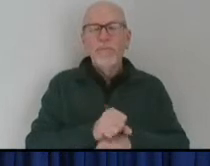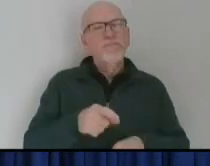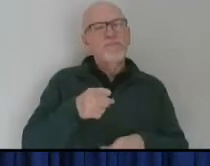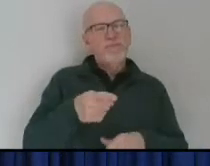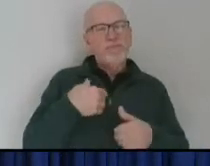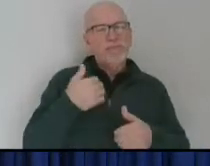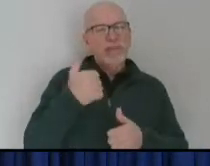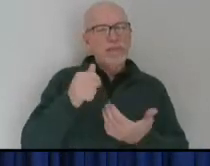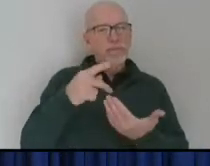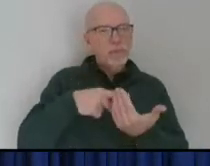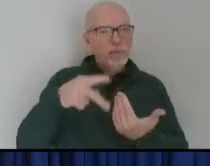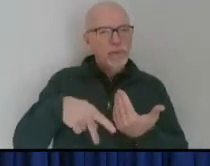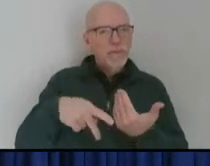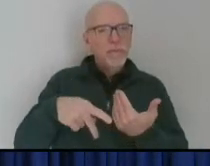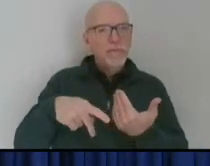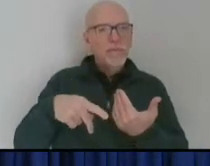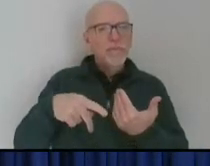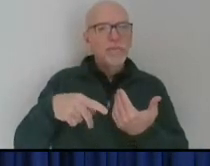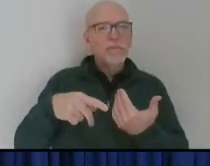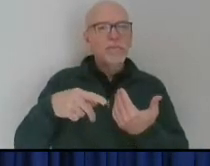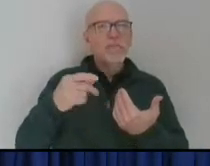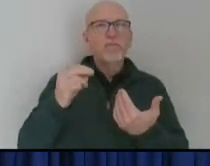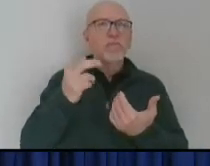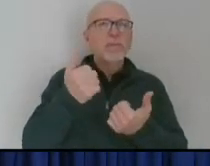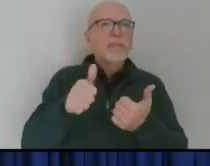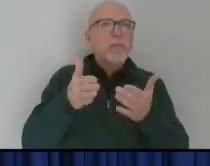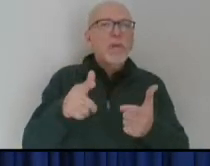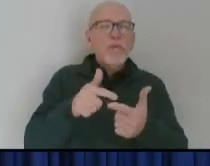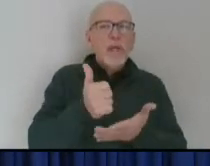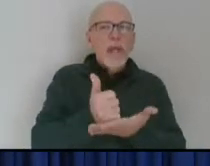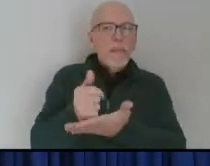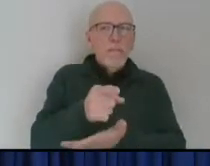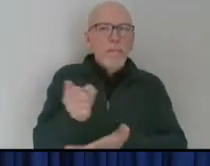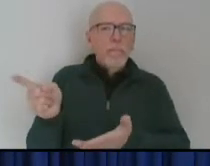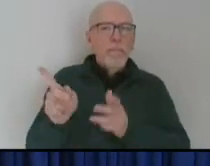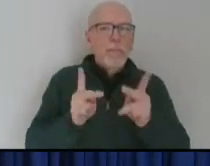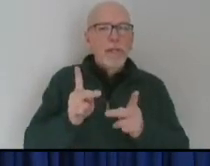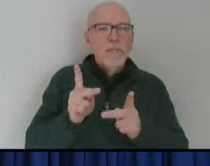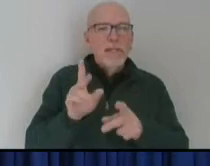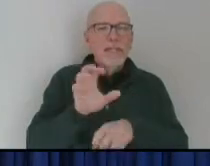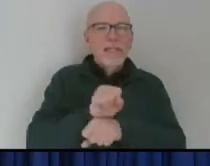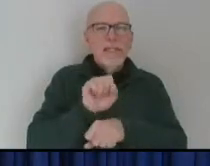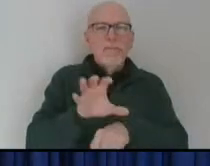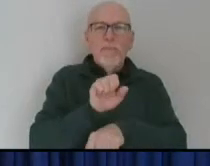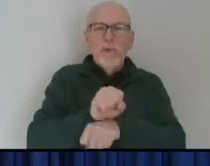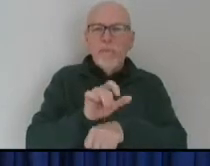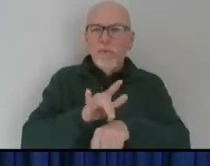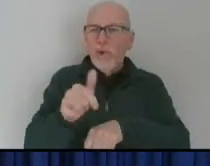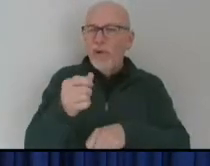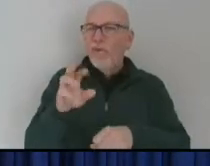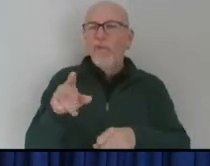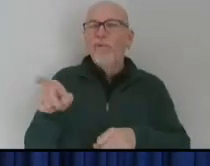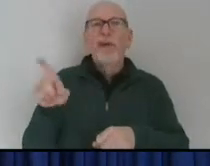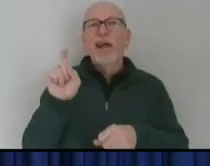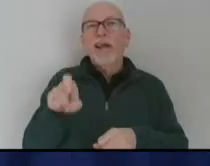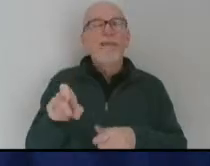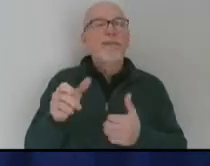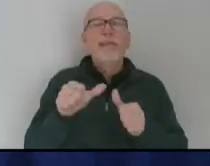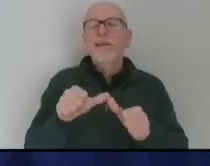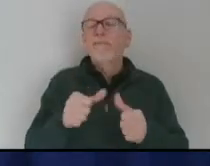any programs, any way to help those people get appointments earlier, or do they just keep